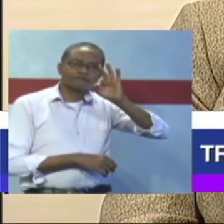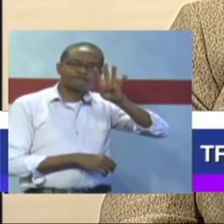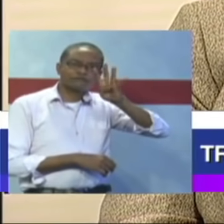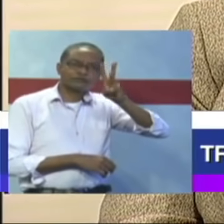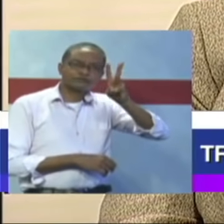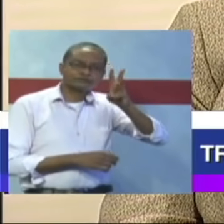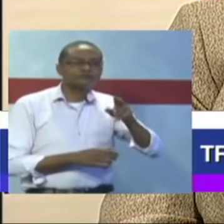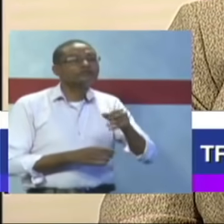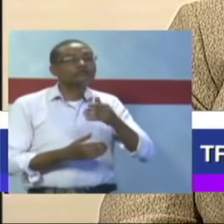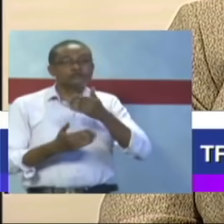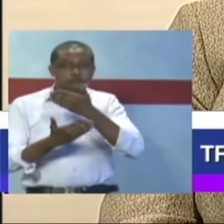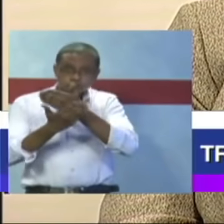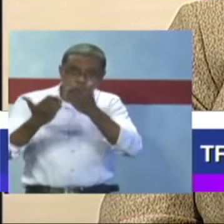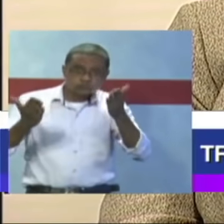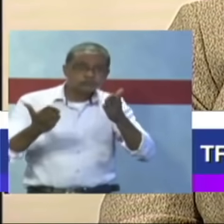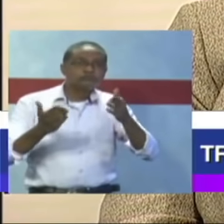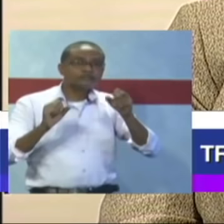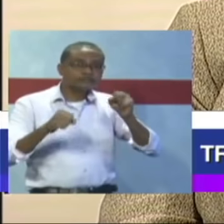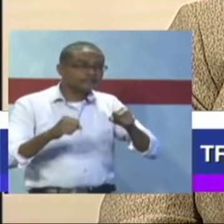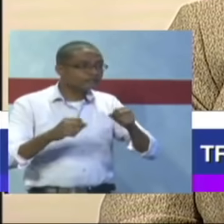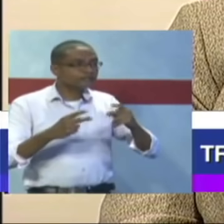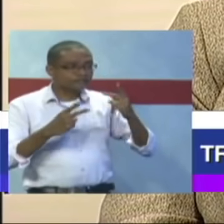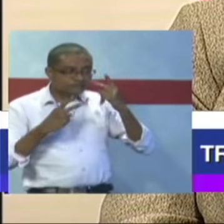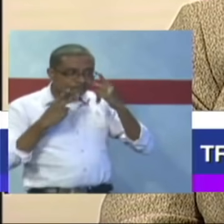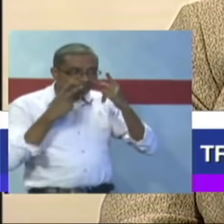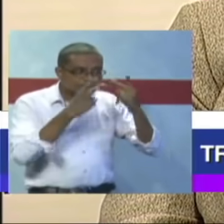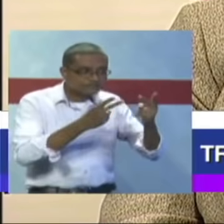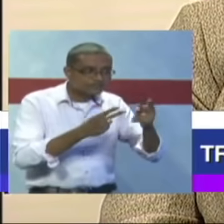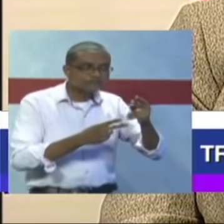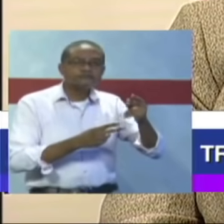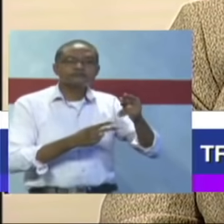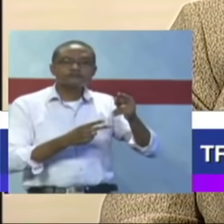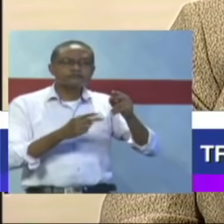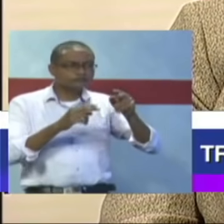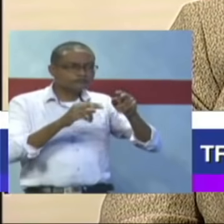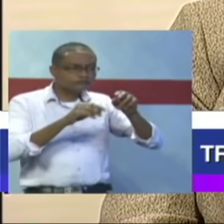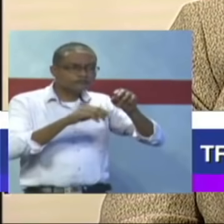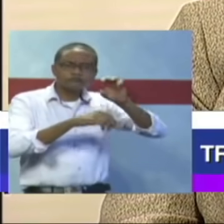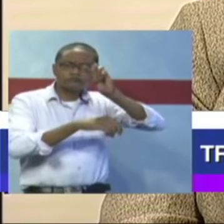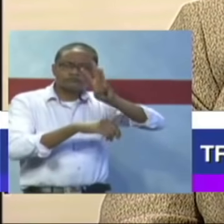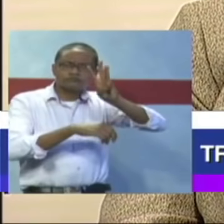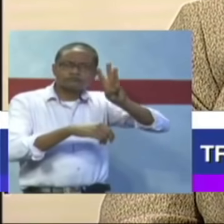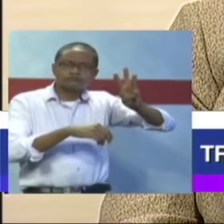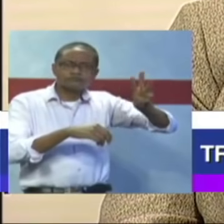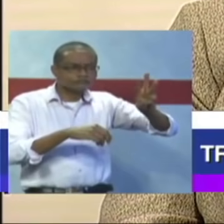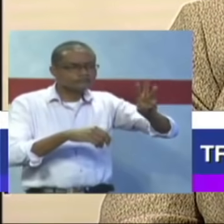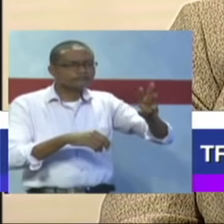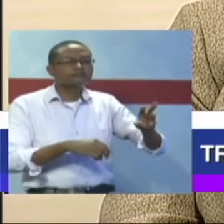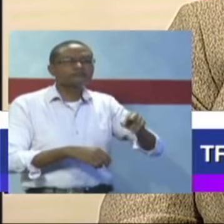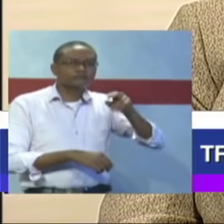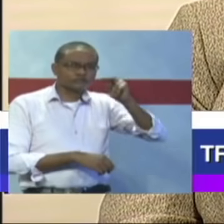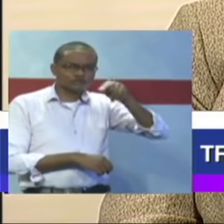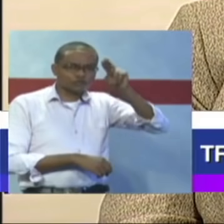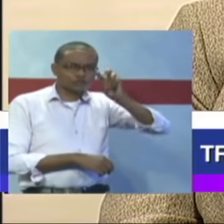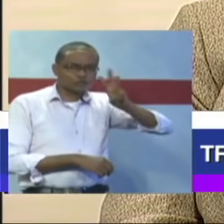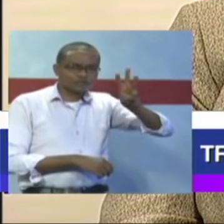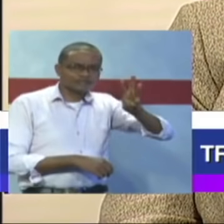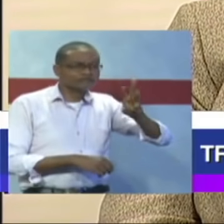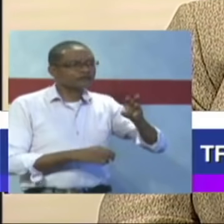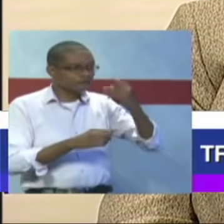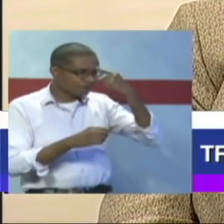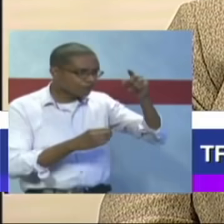343-4946. Members of the public can visit the Northwest Regional Health Authority website for more information as it relates to